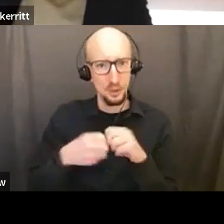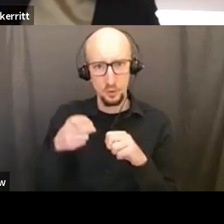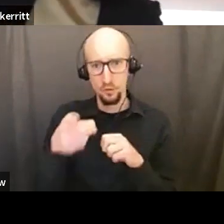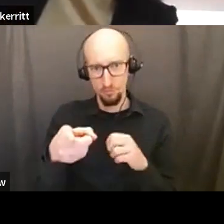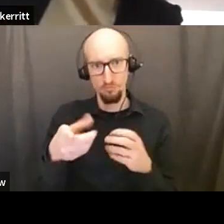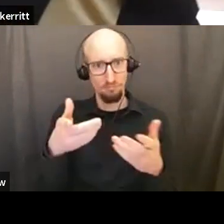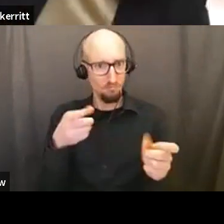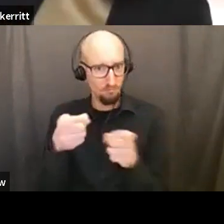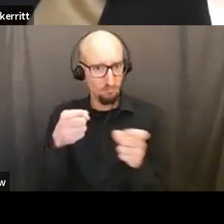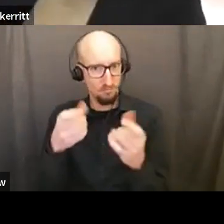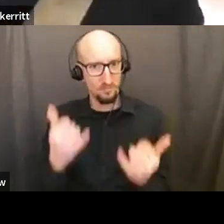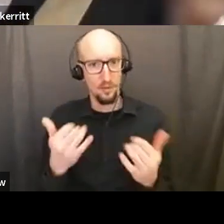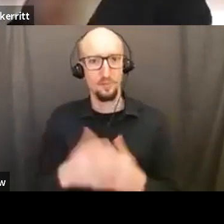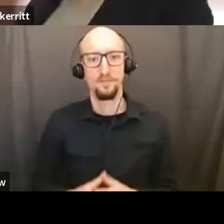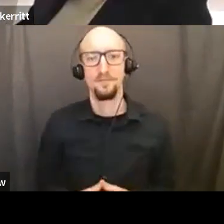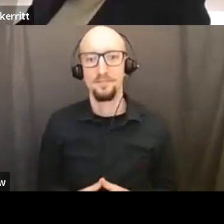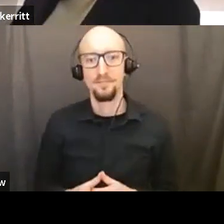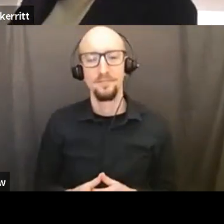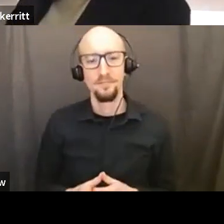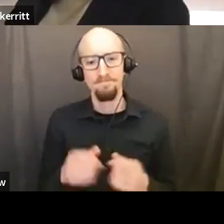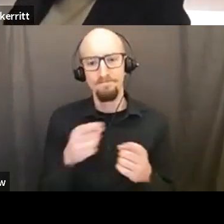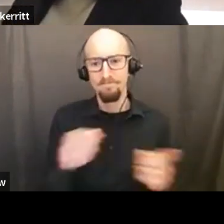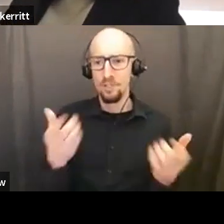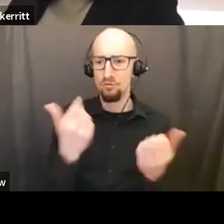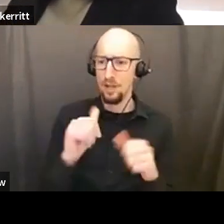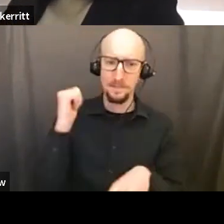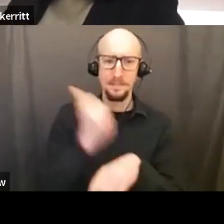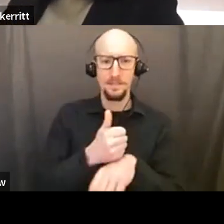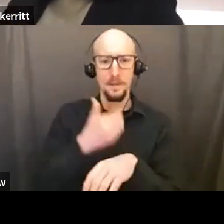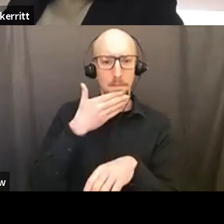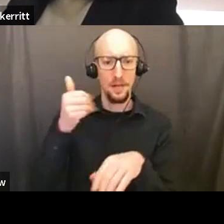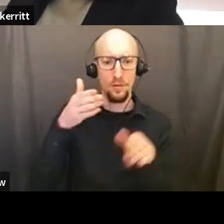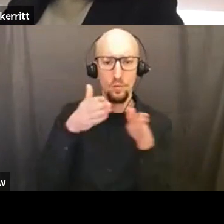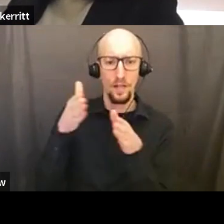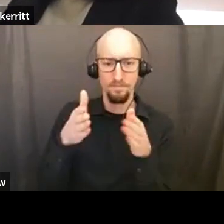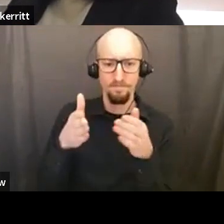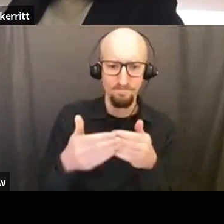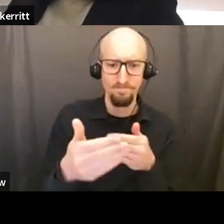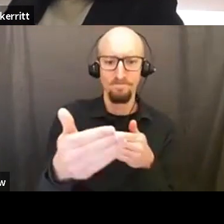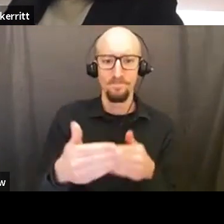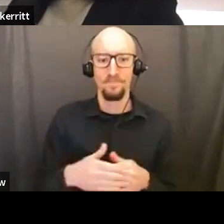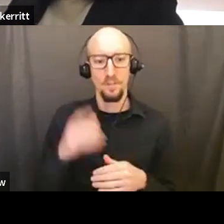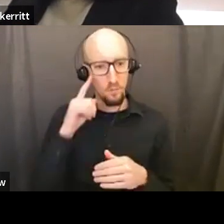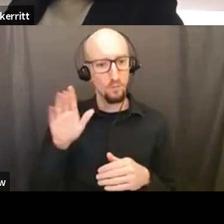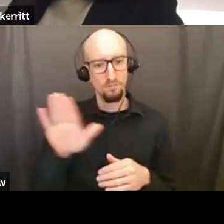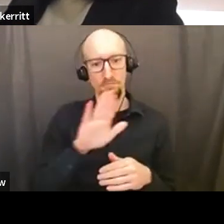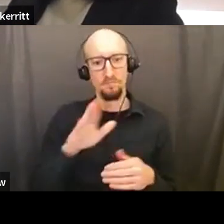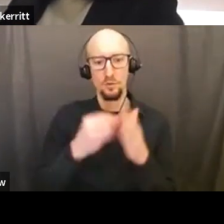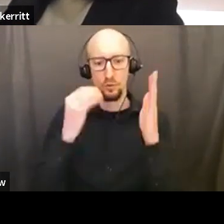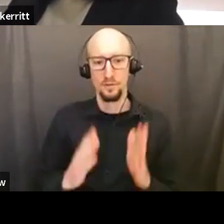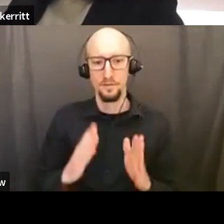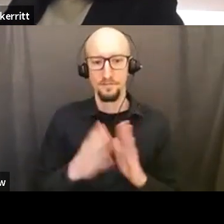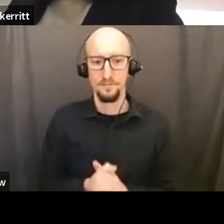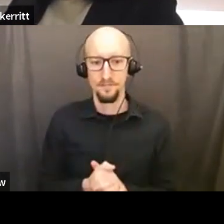dealing with, and trying to forge a better path for students.